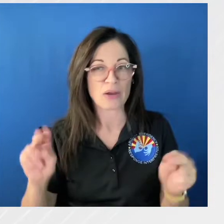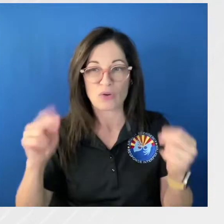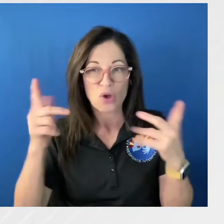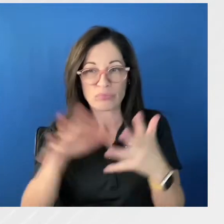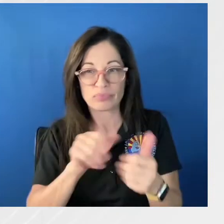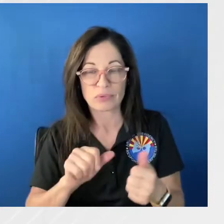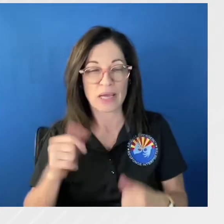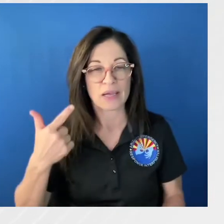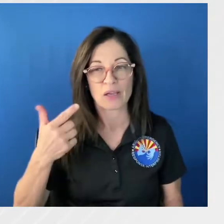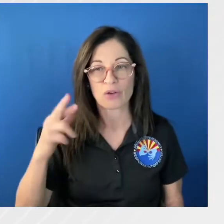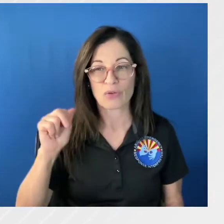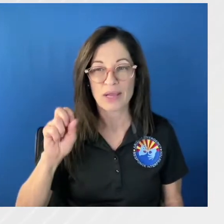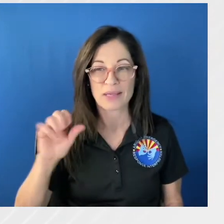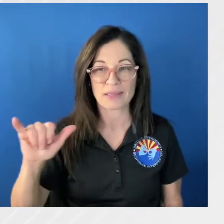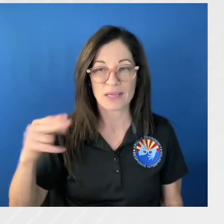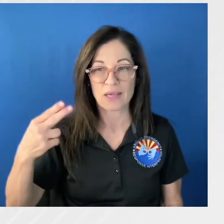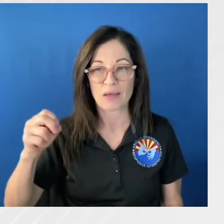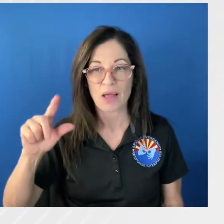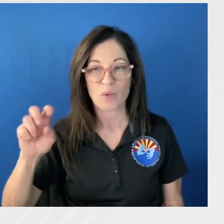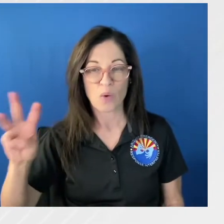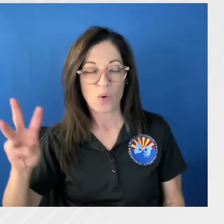Hollow, Bighorn Mountain,